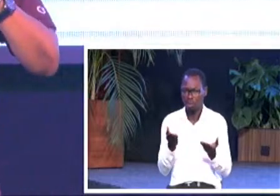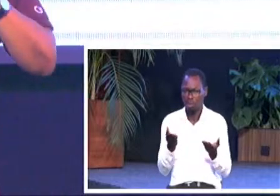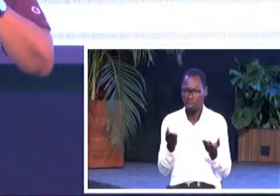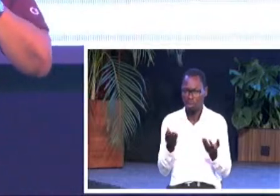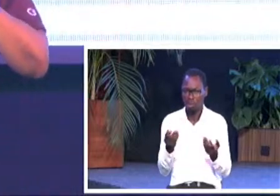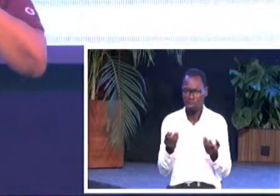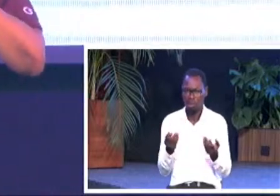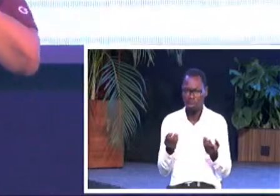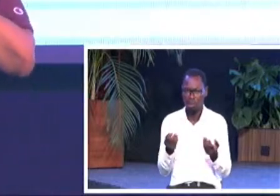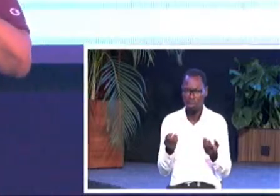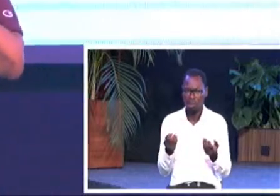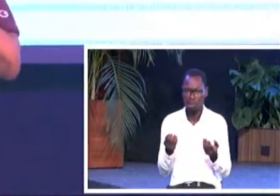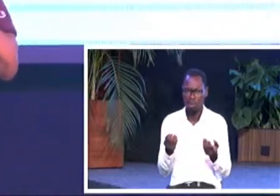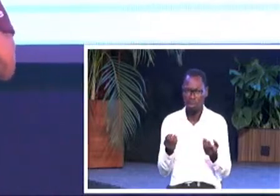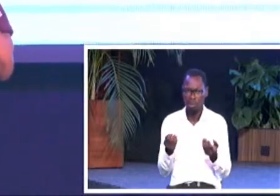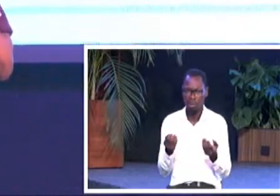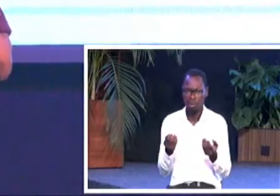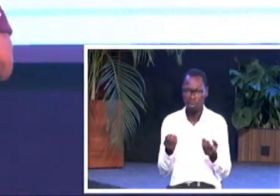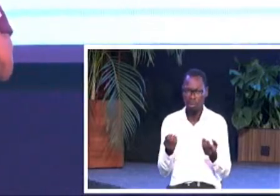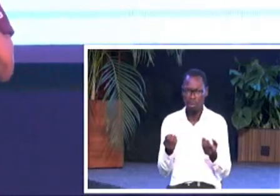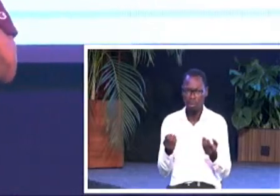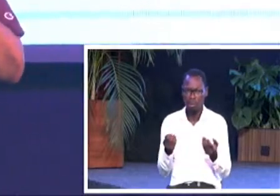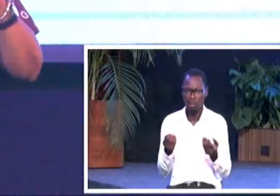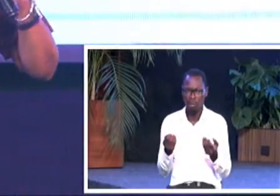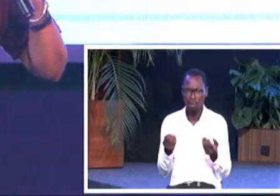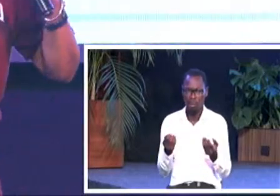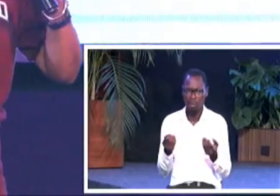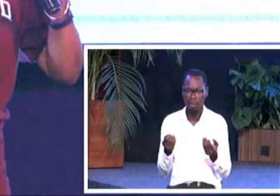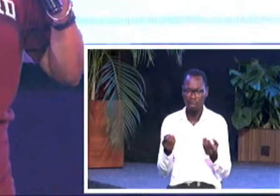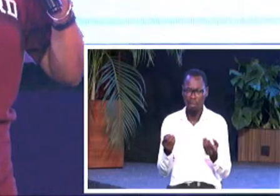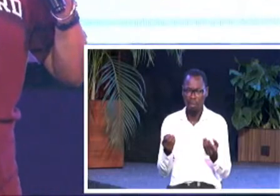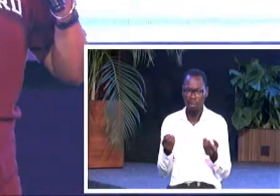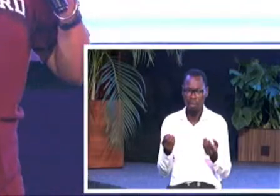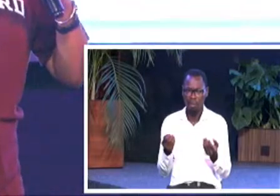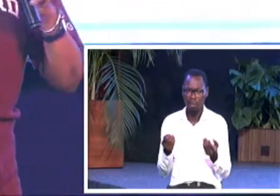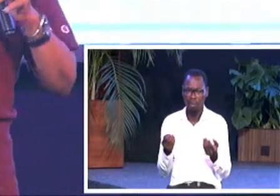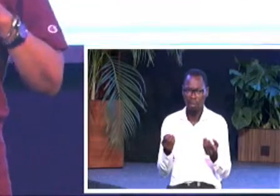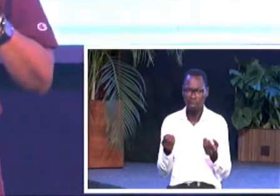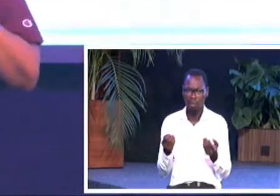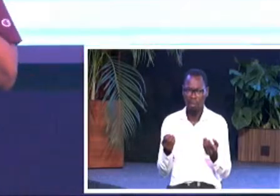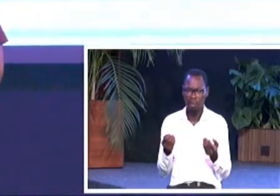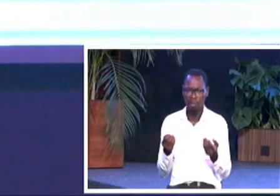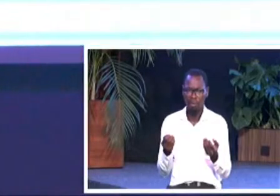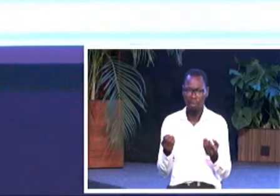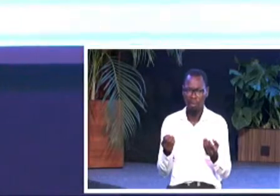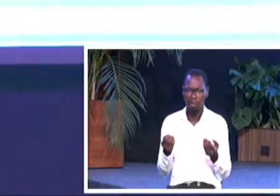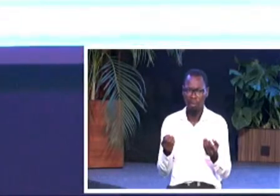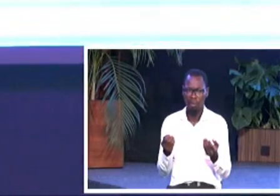get tomatoes. There's a shortage of tomatoes. Yes? Okay.